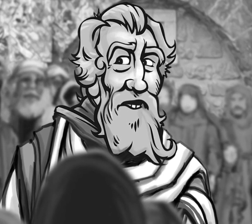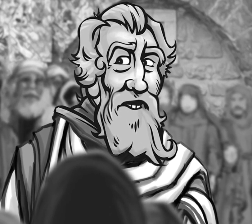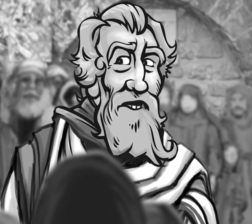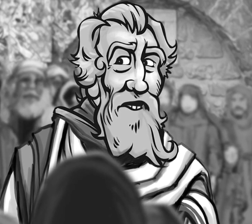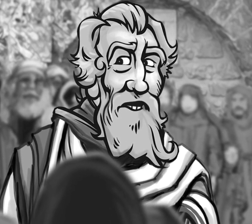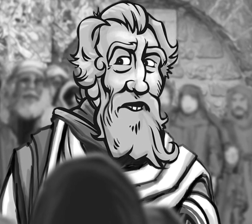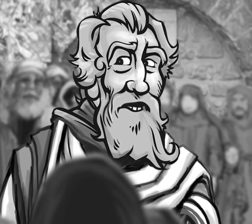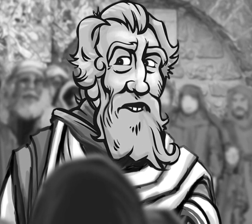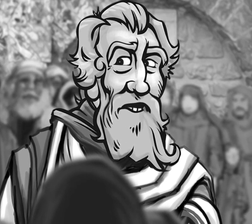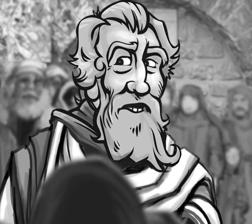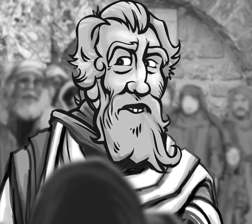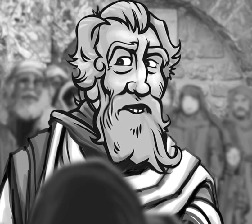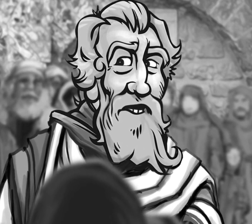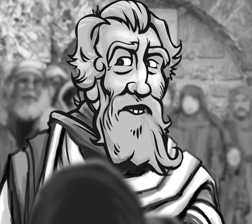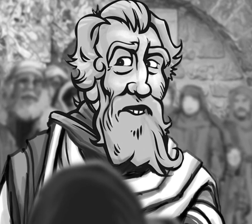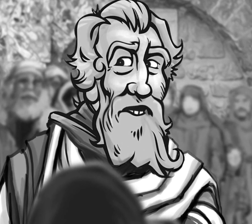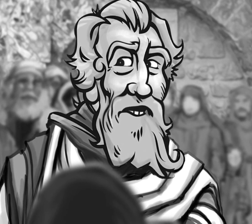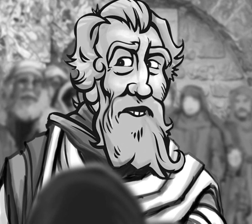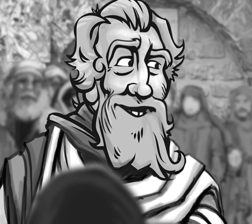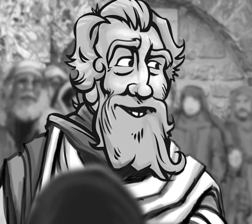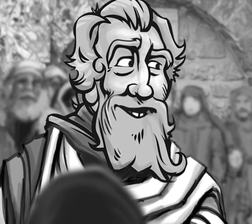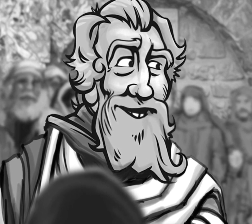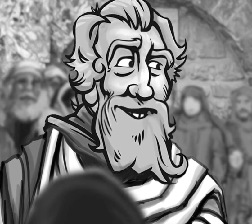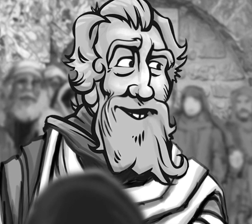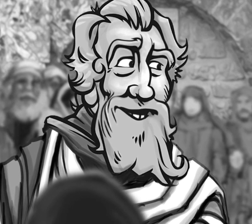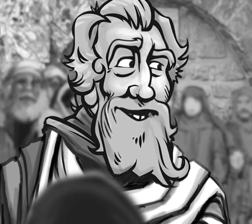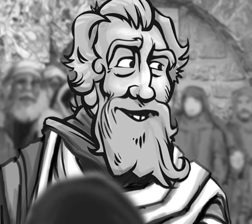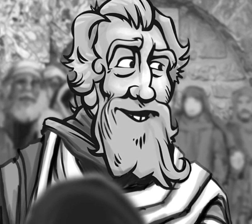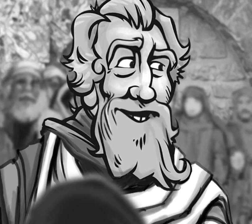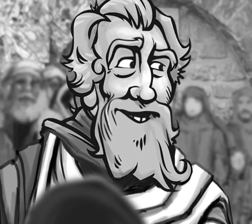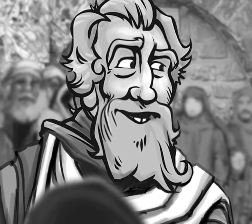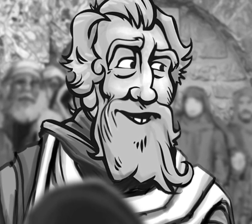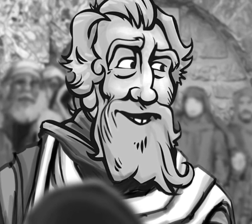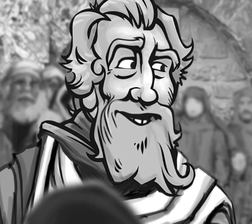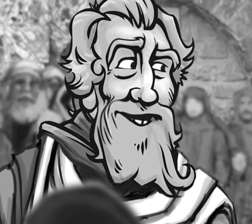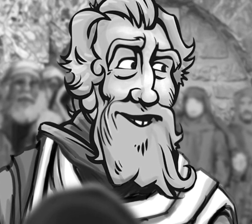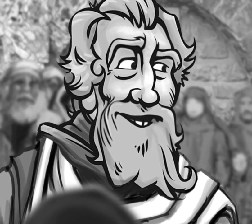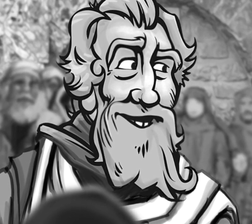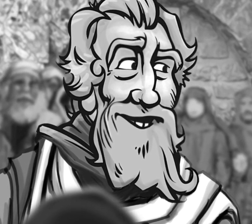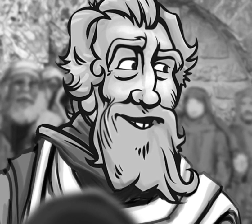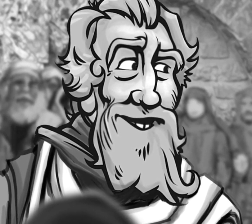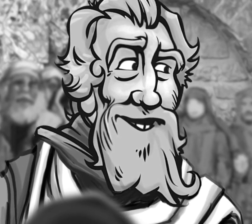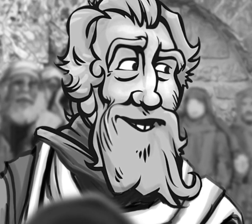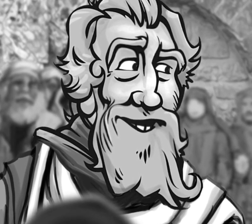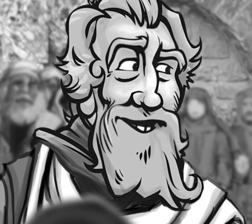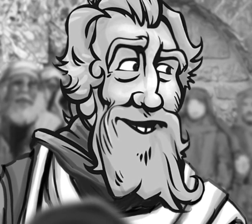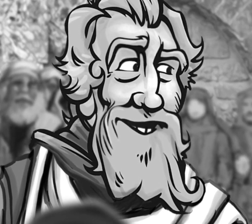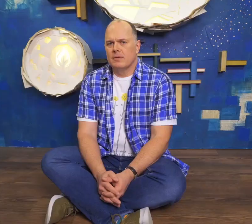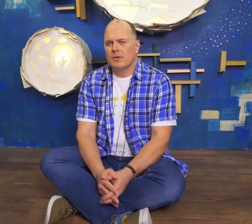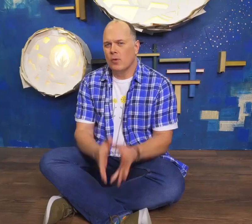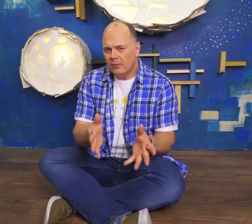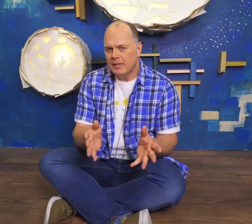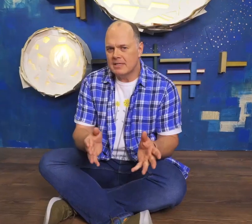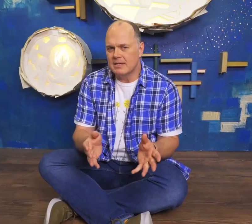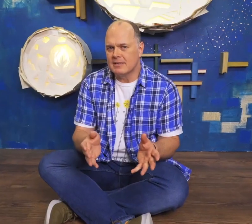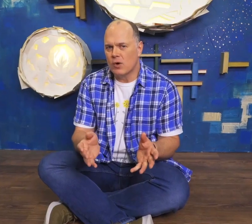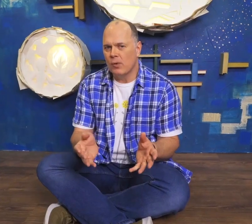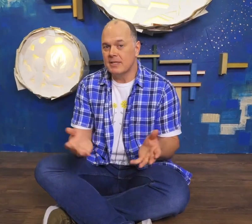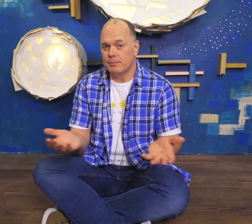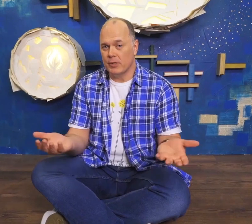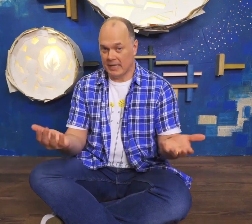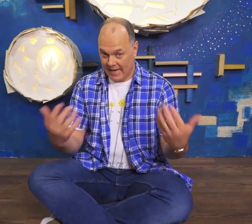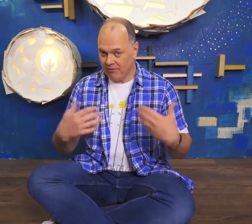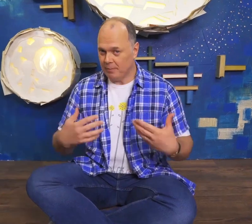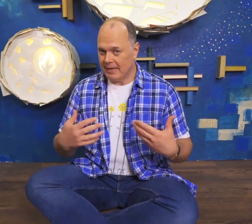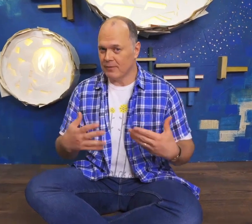over. You nailed him to the cross, but God raised him from the dead. The crowd listened as the